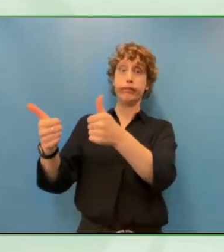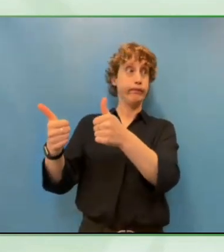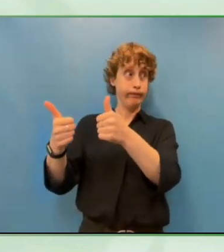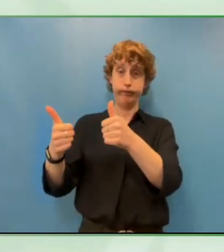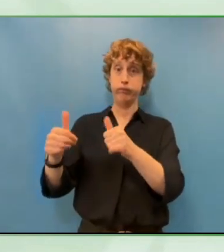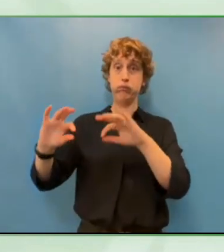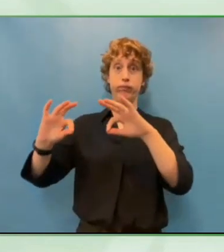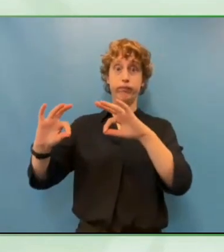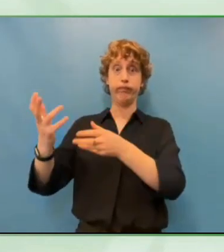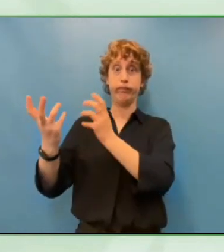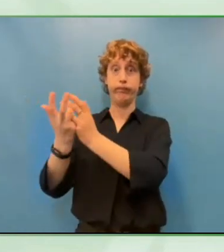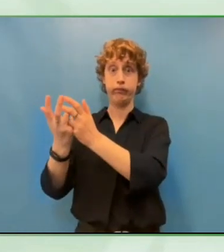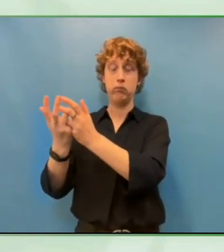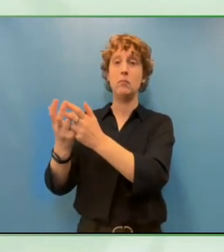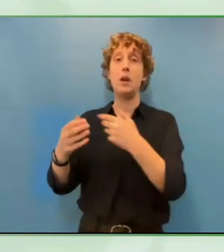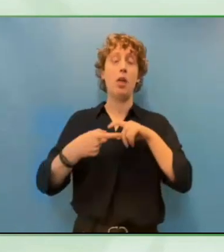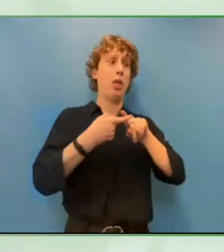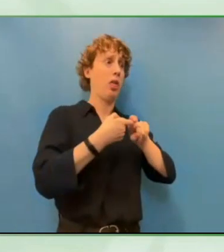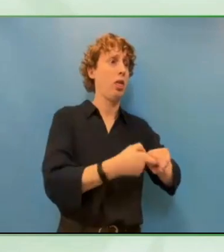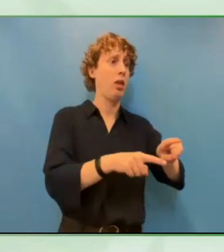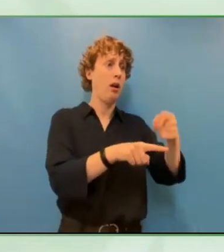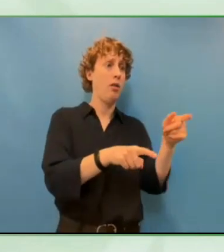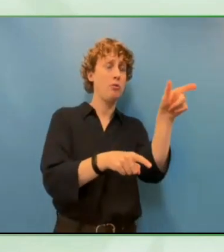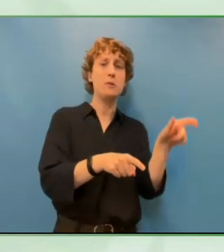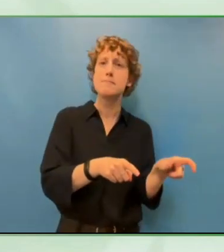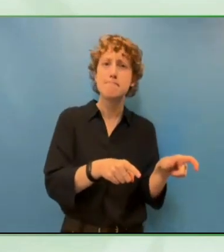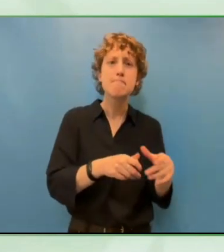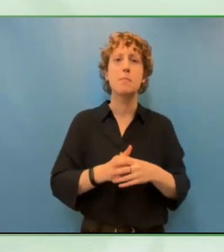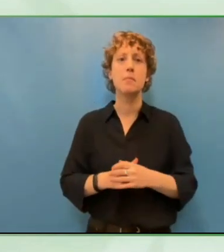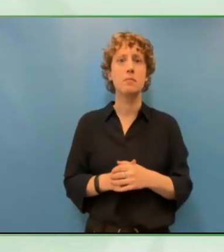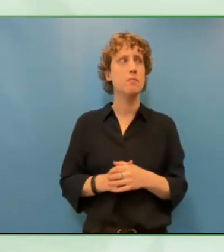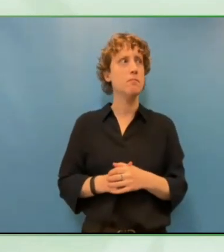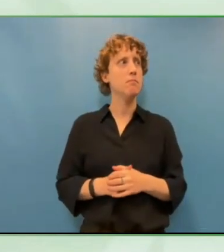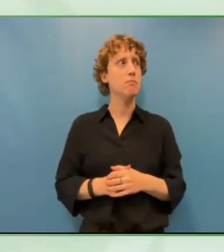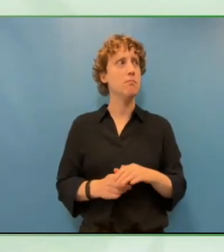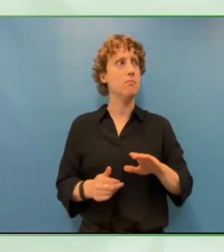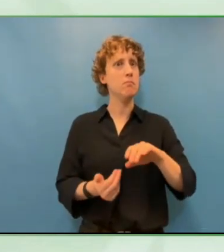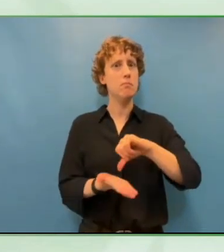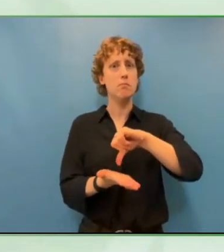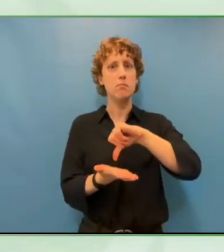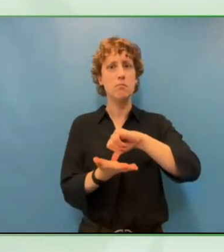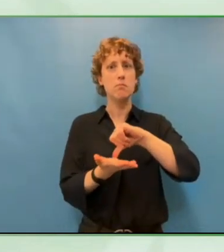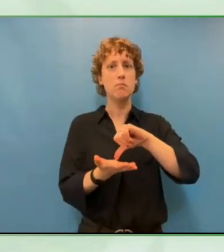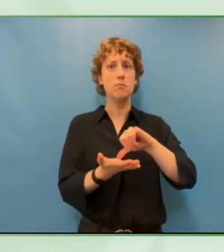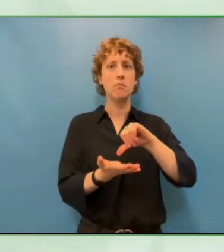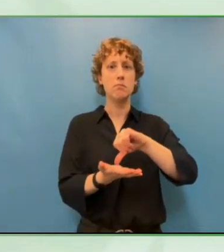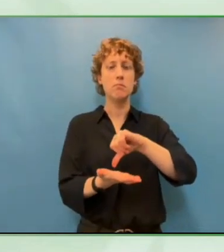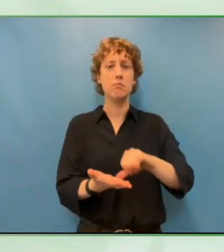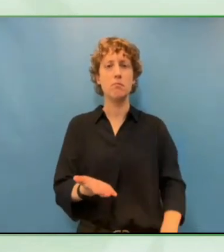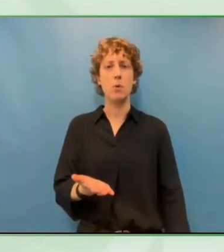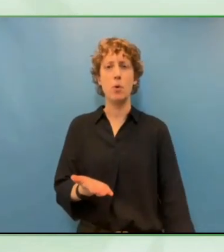a municipality level, that means the warning systems, the evacuation routes, the